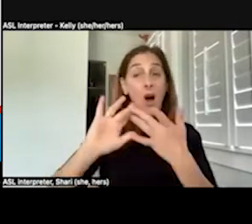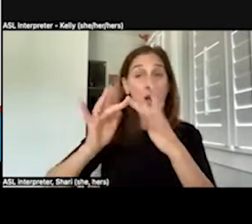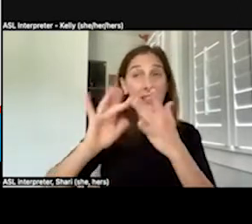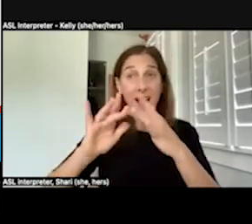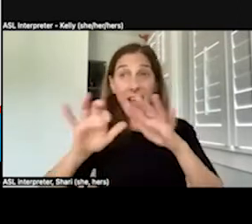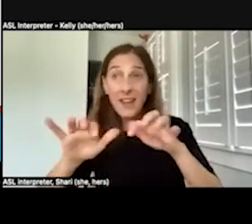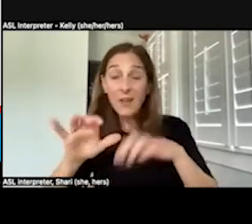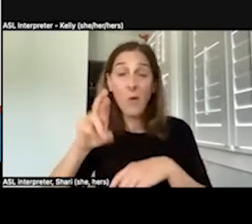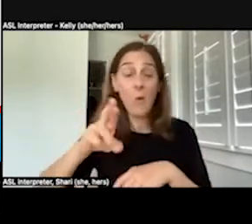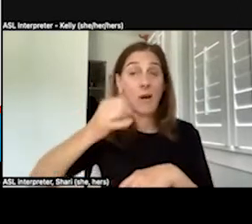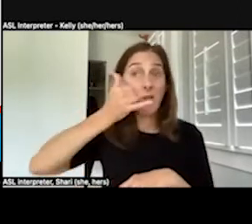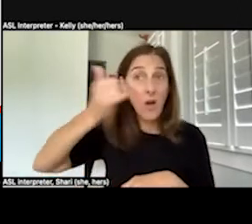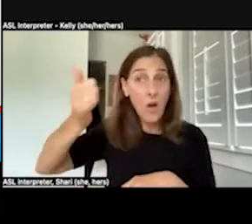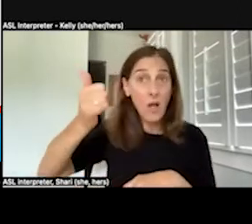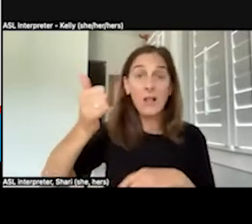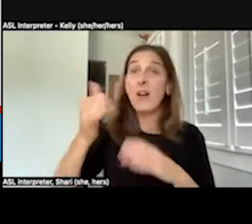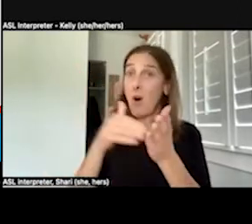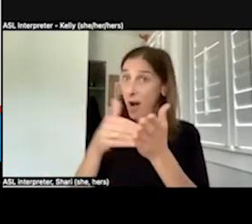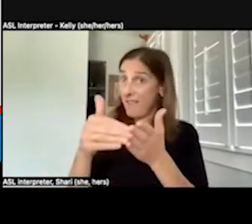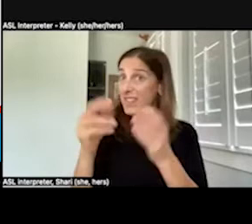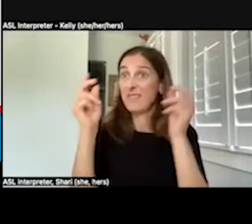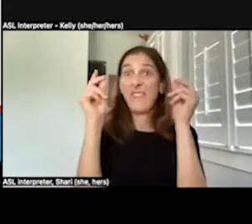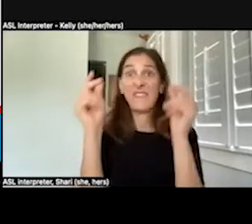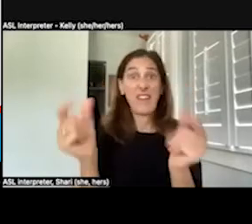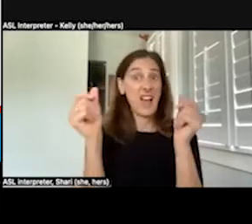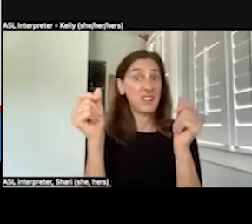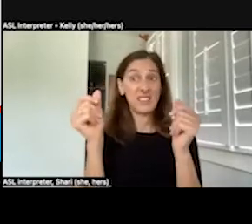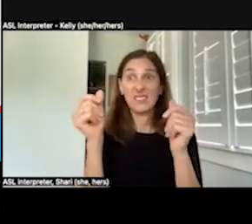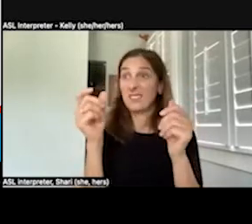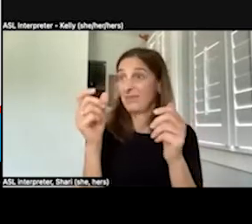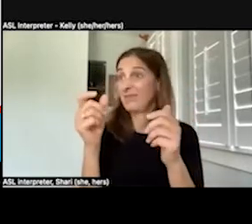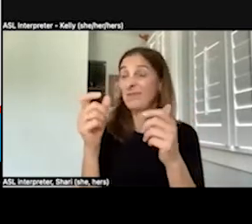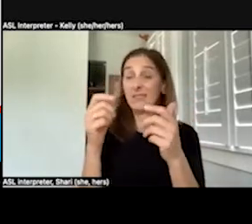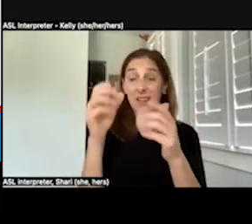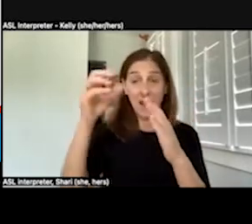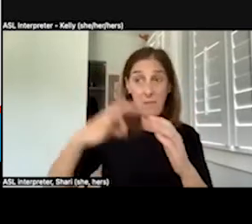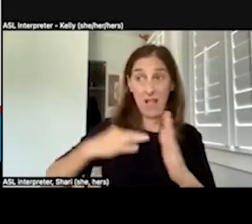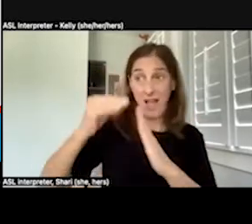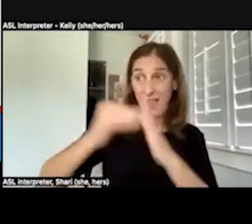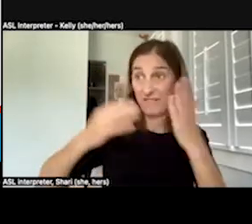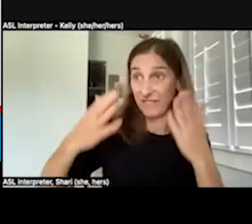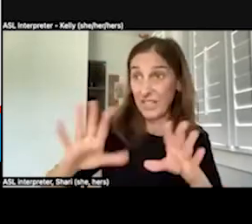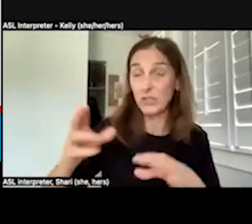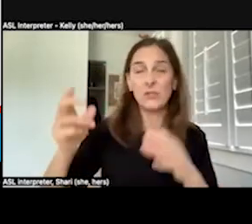time determination. With a paper application, it can take up to 45 days.